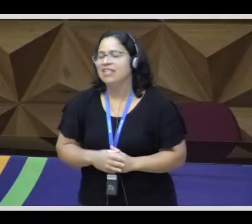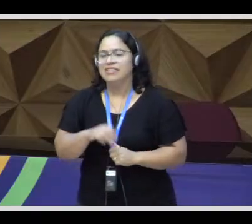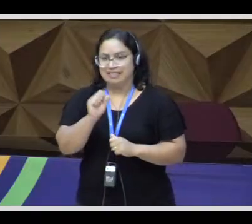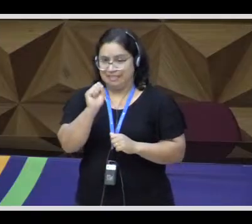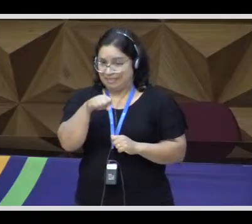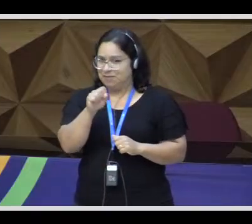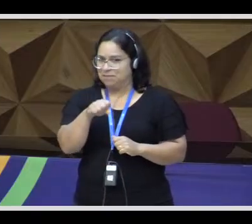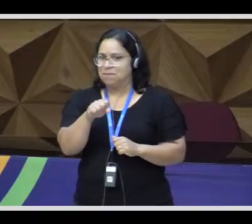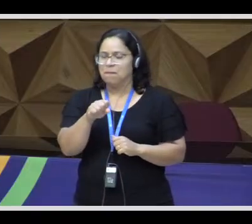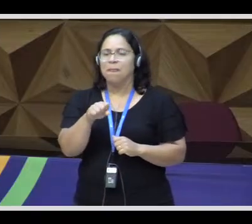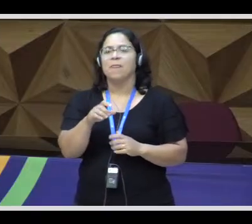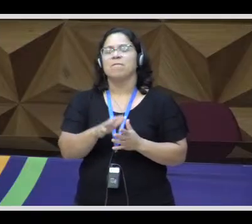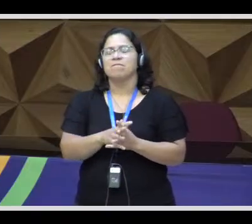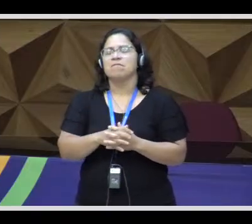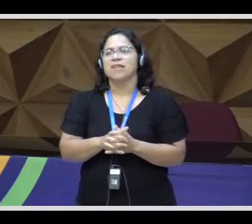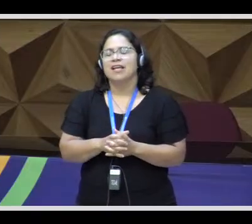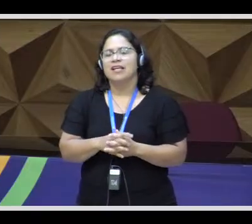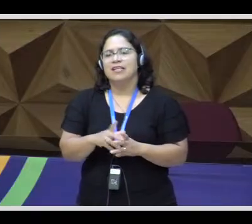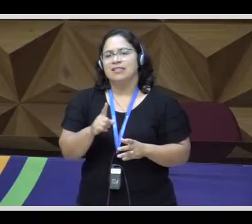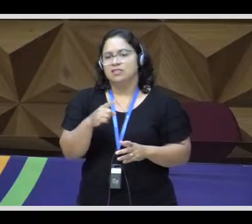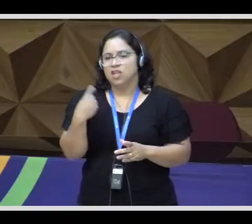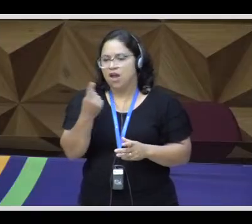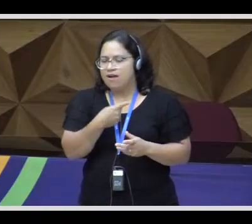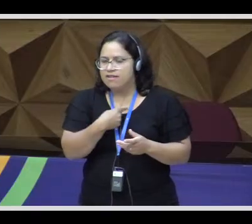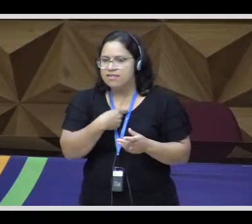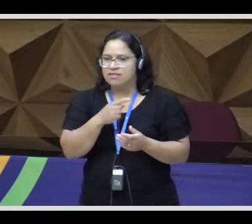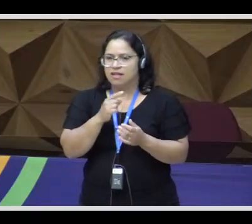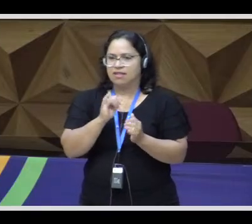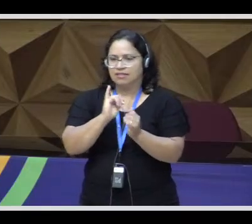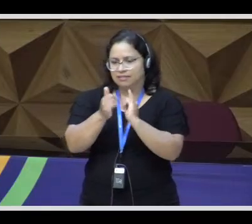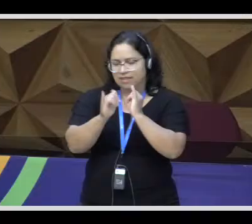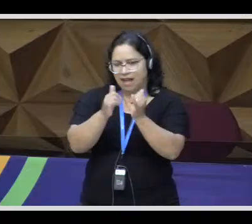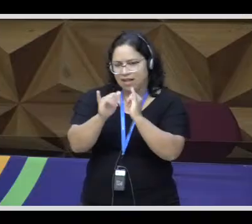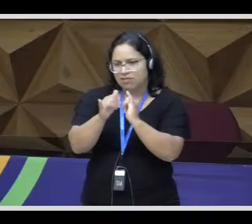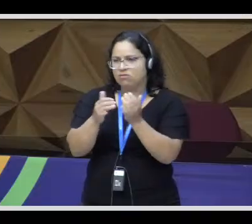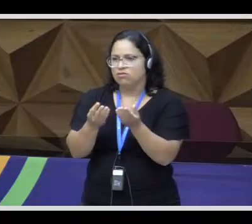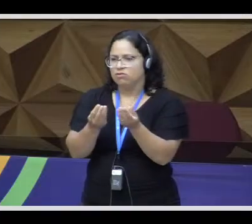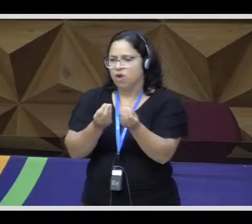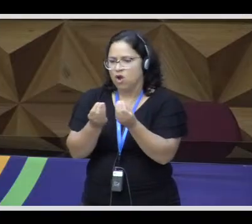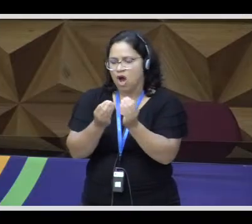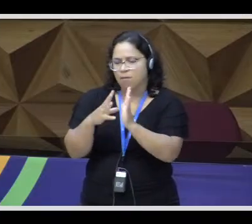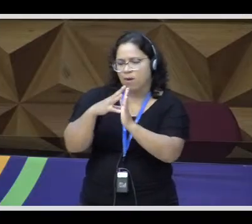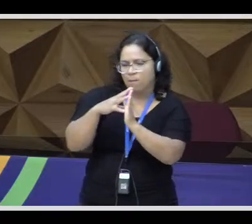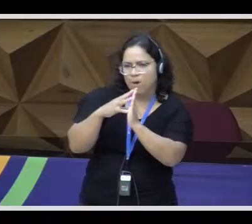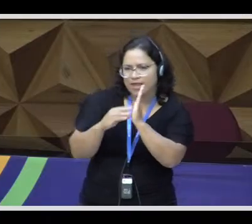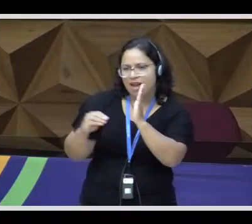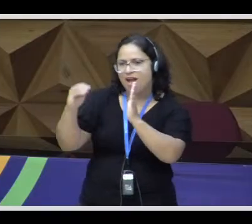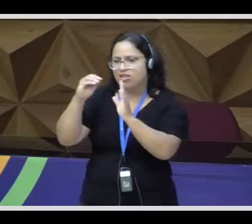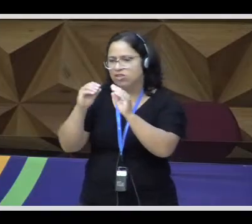the way we deal with modeling in political science is